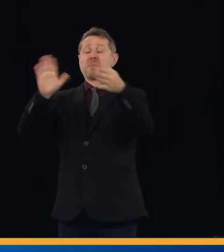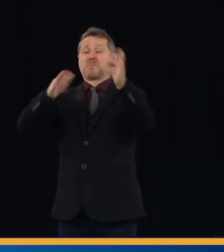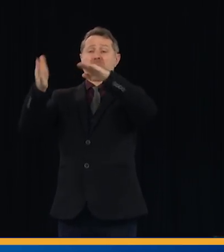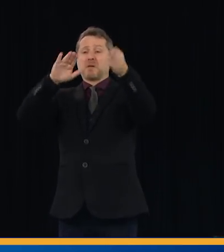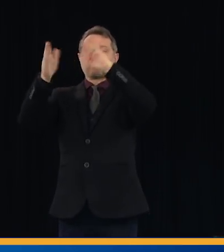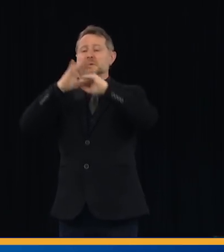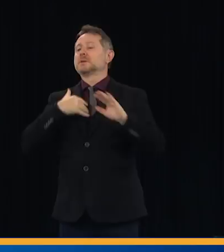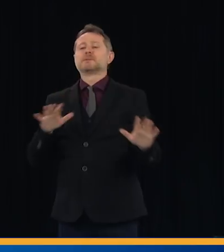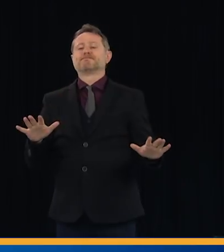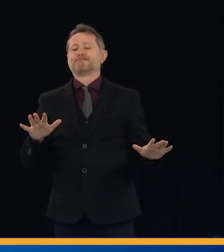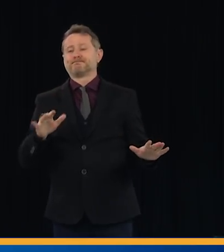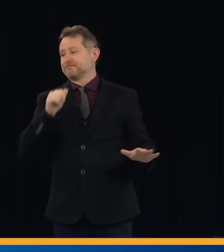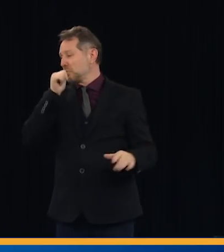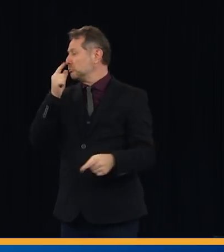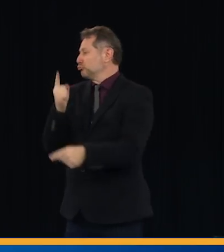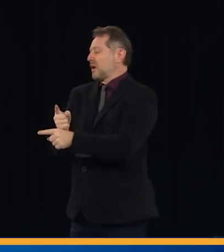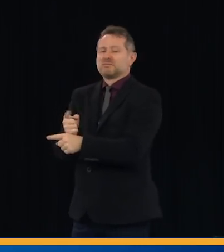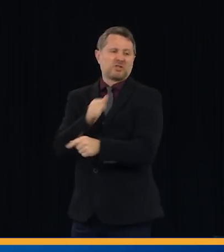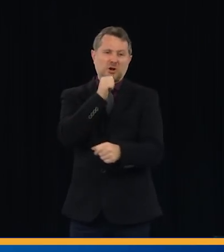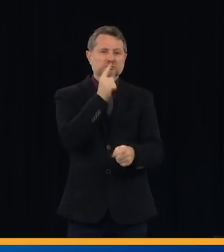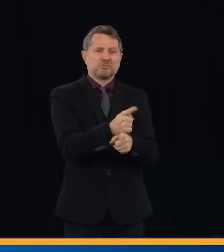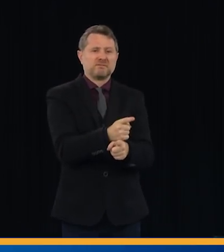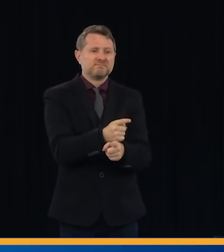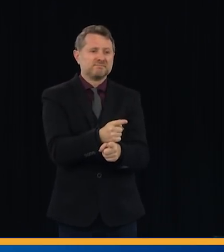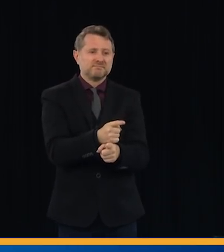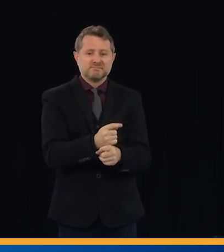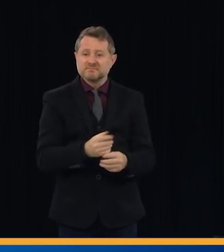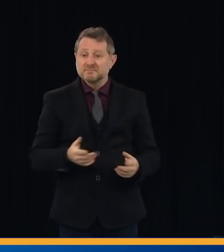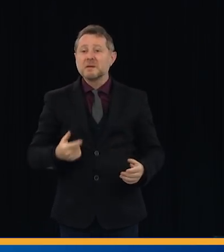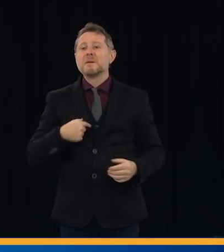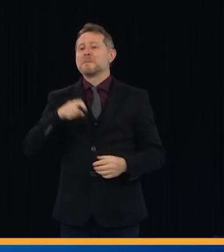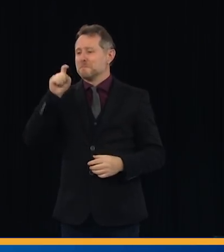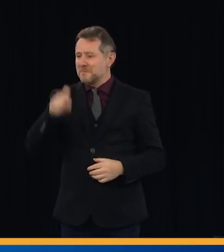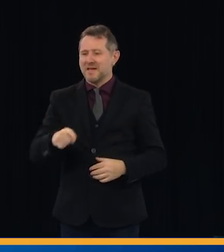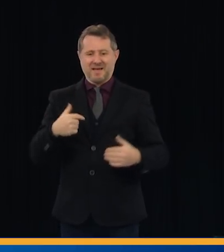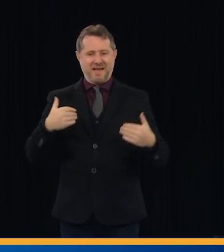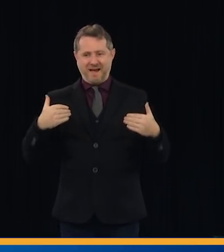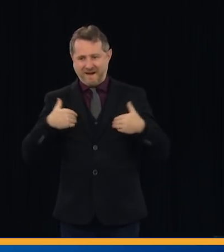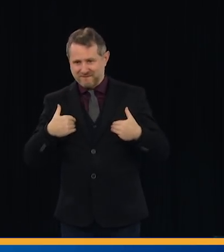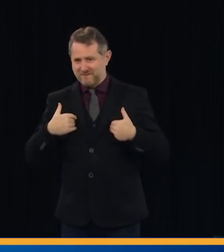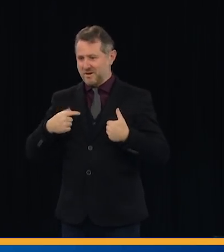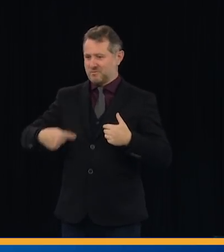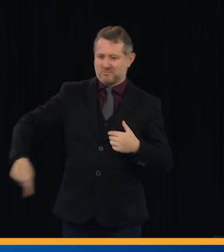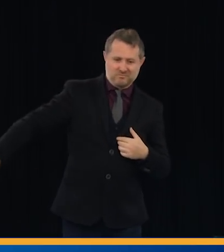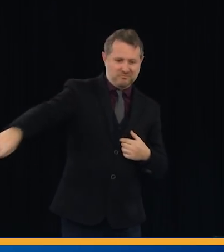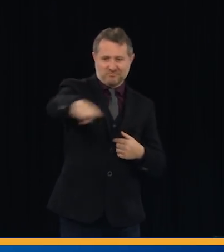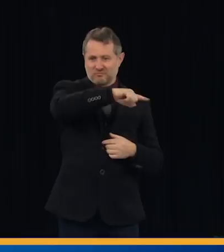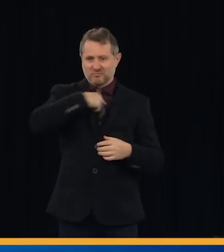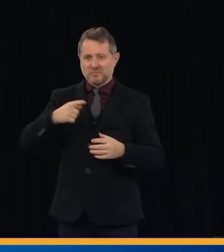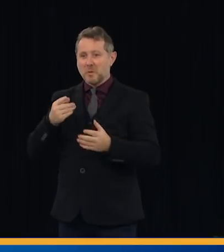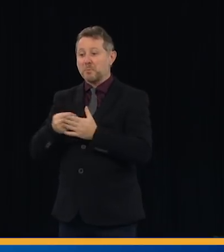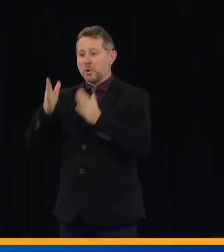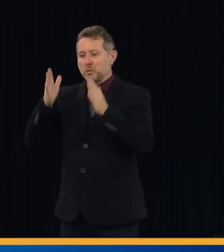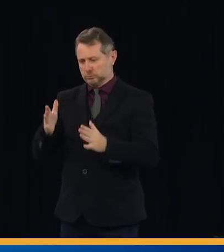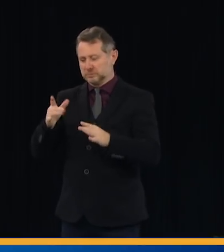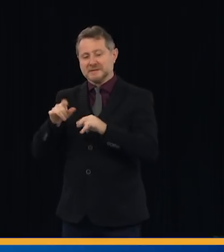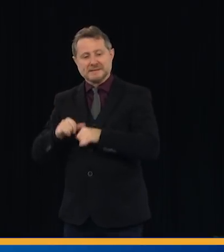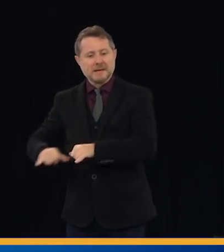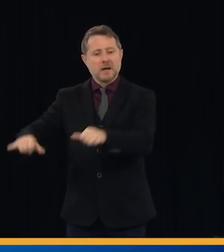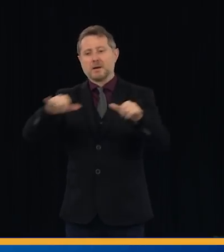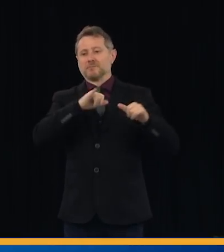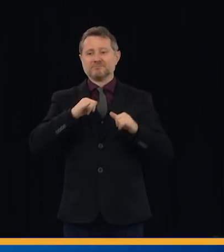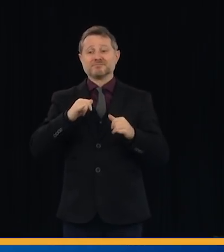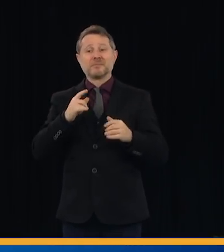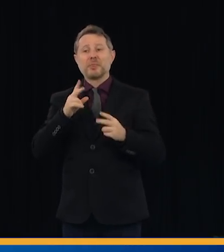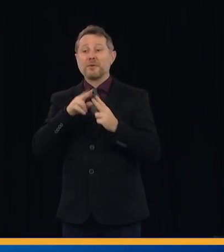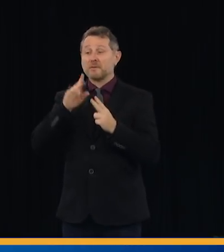way to do business. We need a nationwide buying consortium. Either the federal government should say, I'll